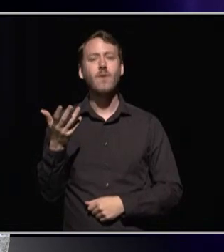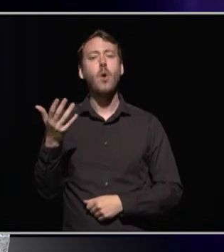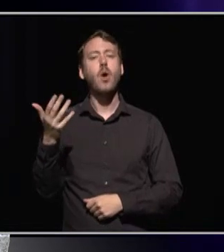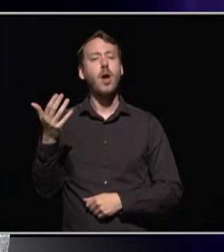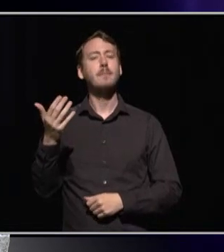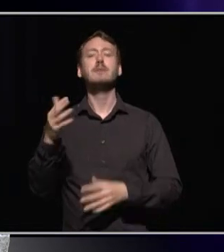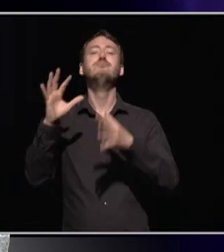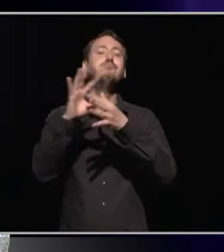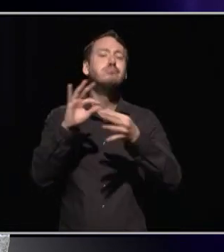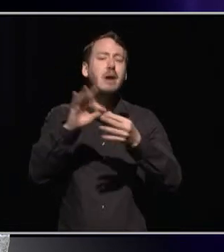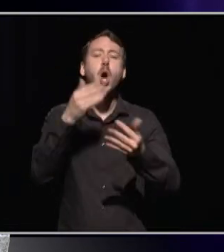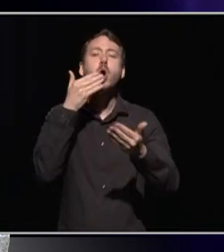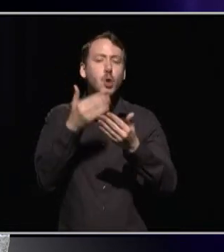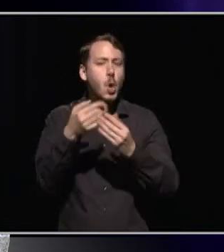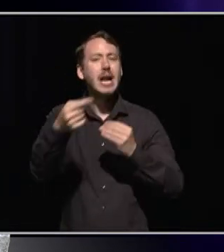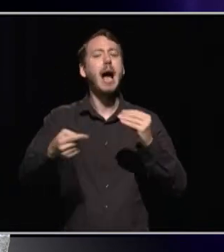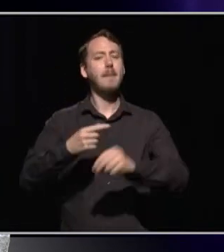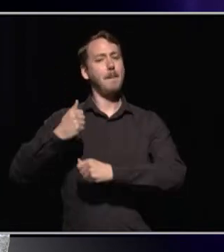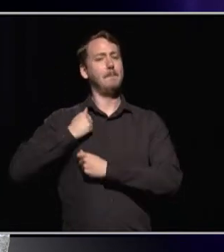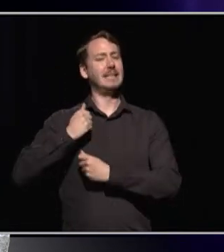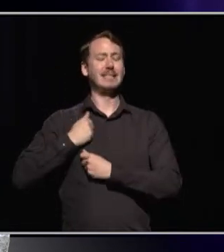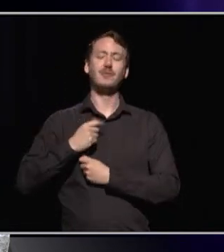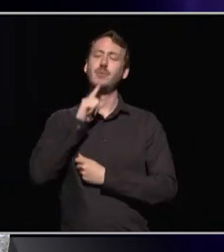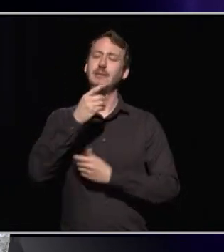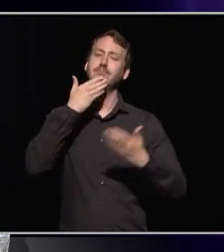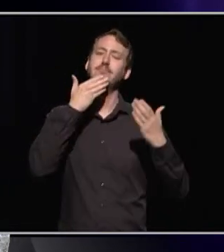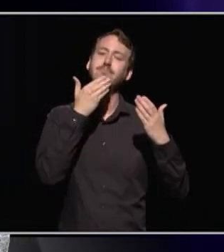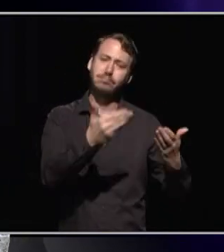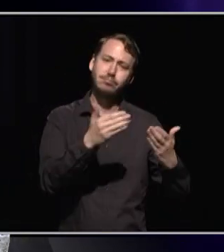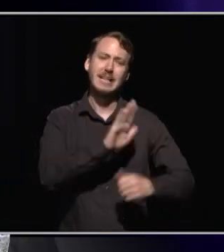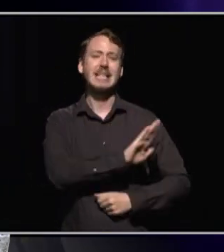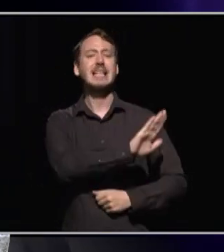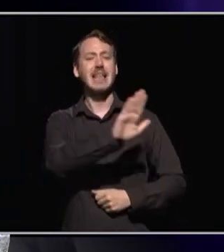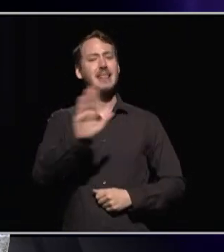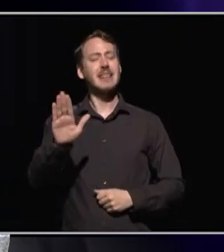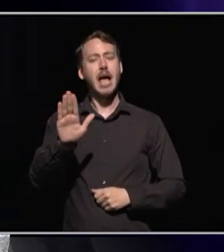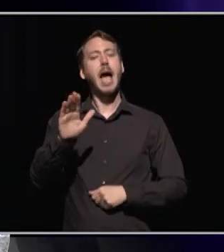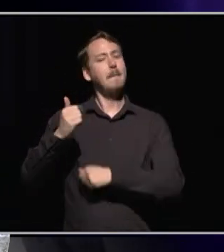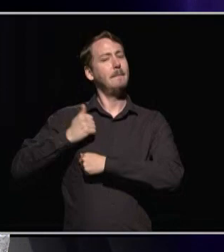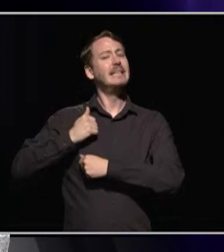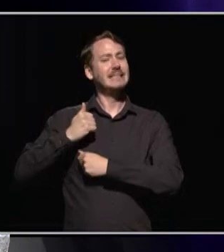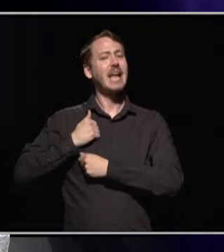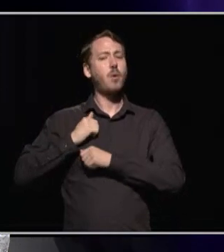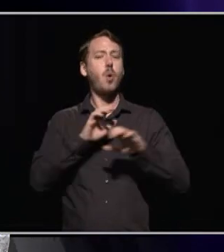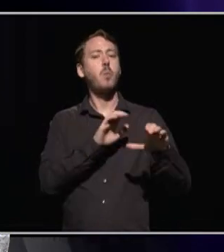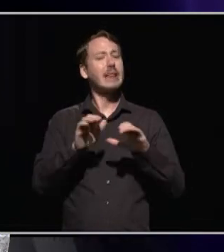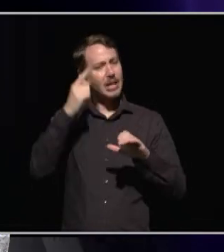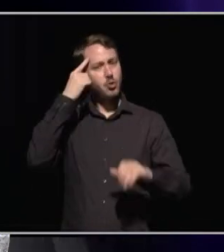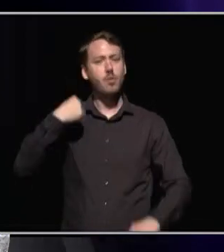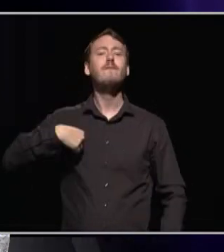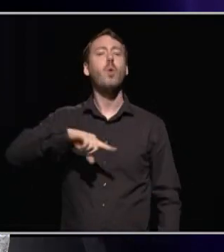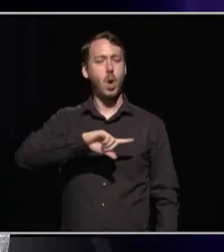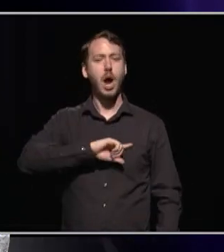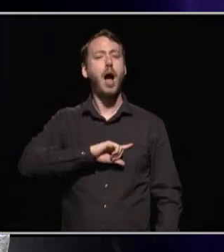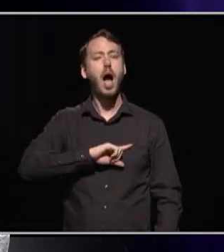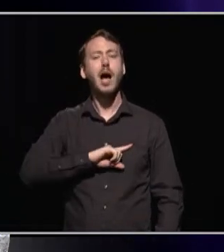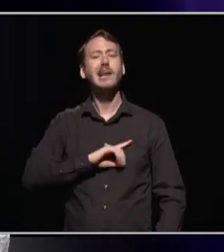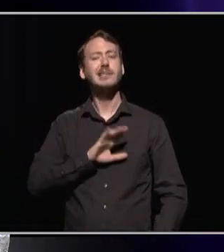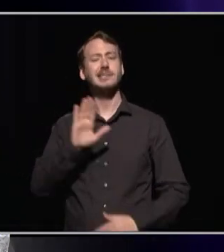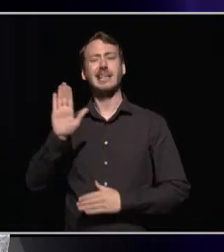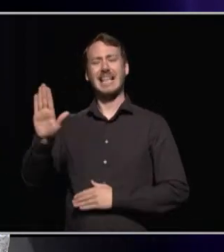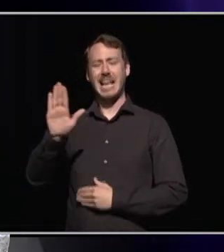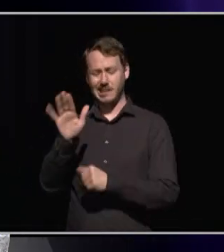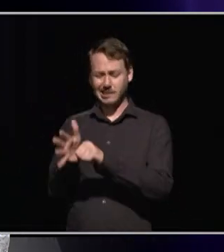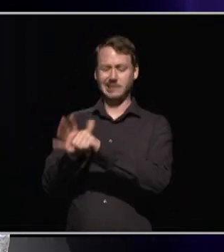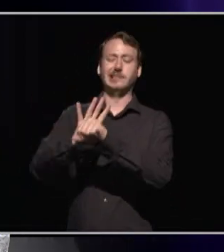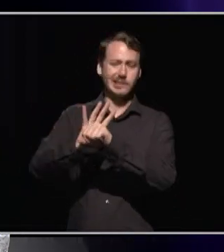saying good things about our military. We really appreciate the military, and particularly what they did for us and as we face this